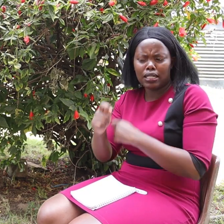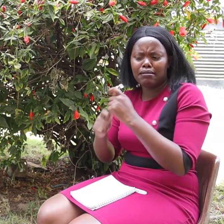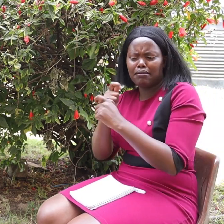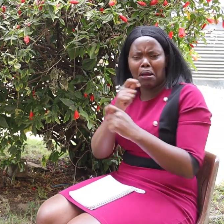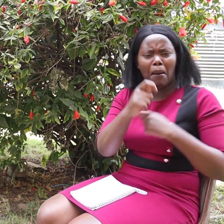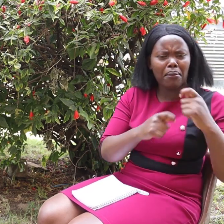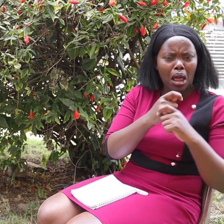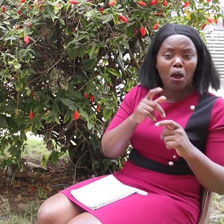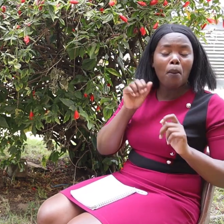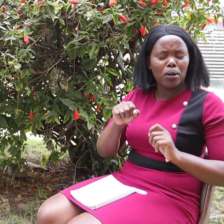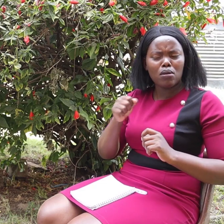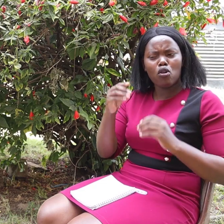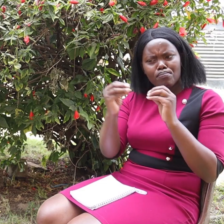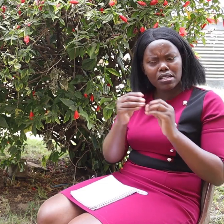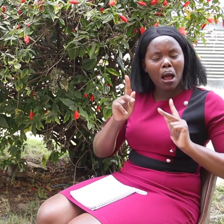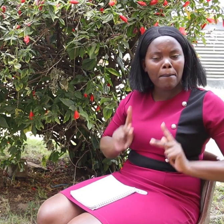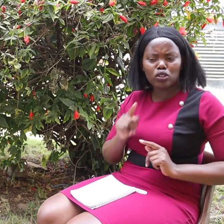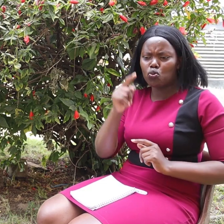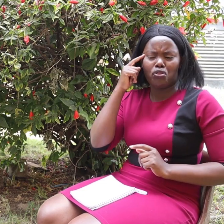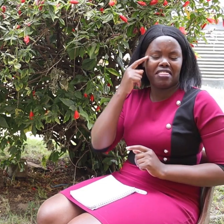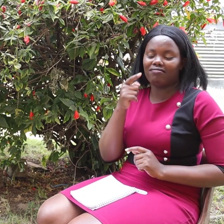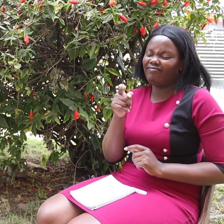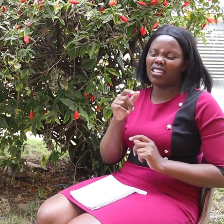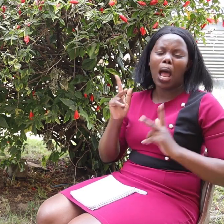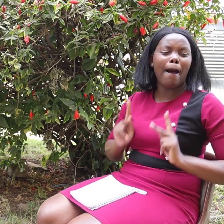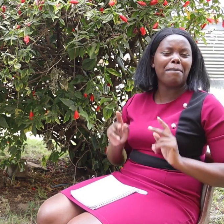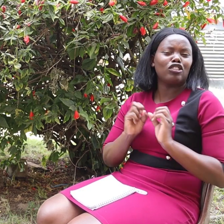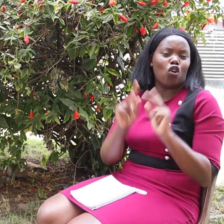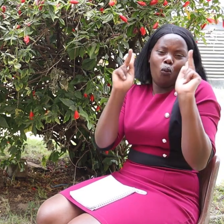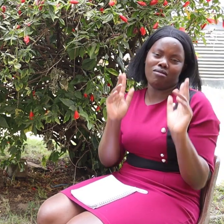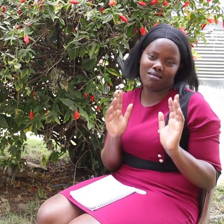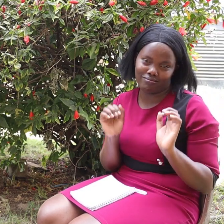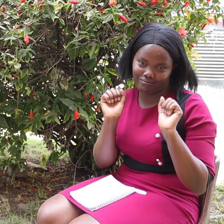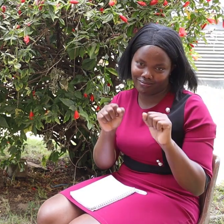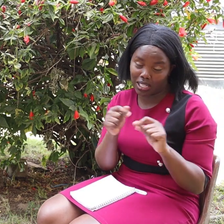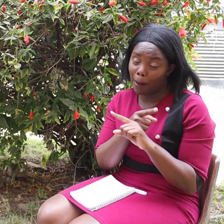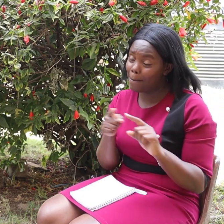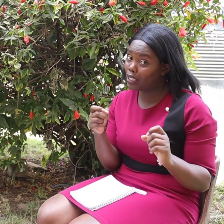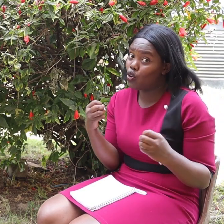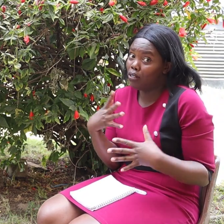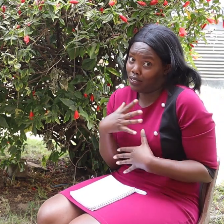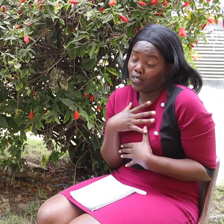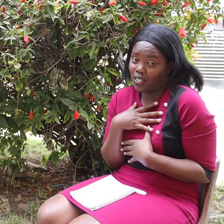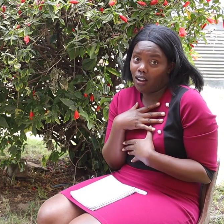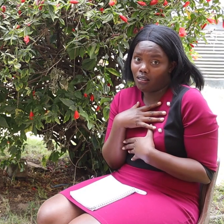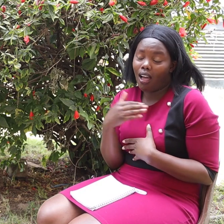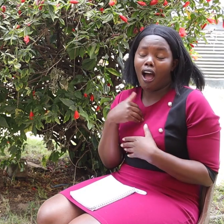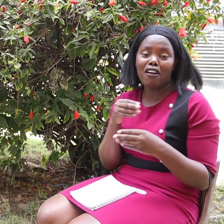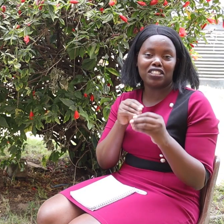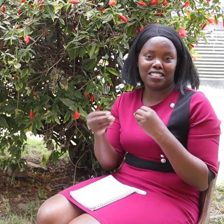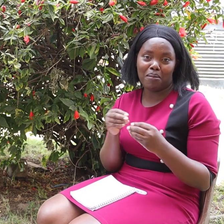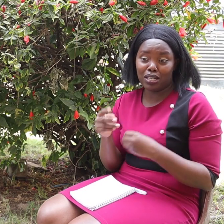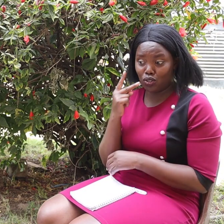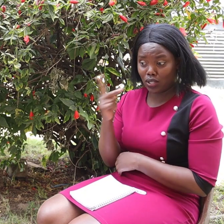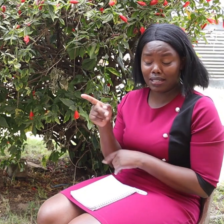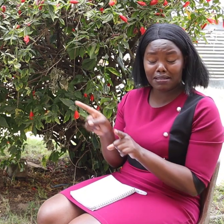to understand the different types of disability. When you meet a person, don't assume, you know, a person is okay.